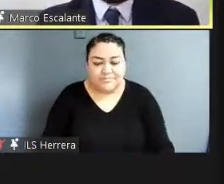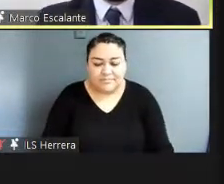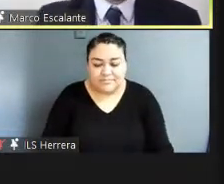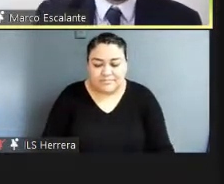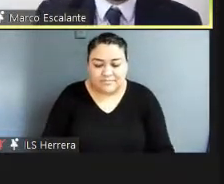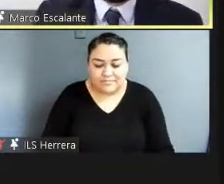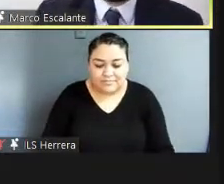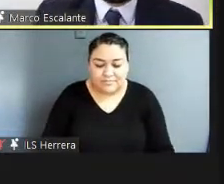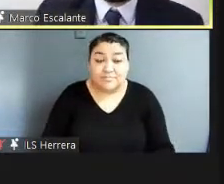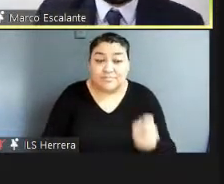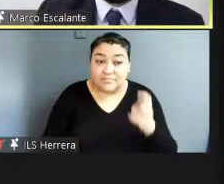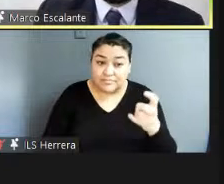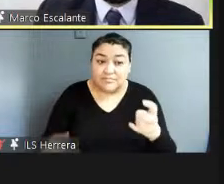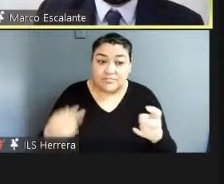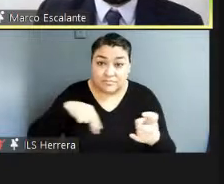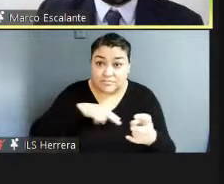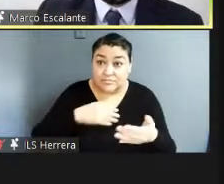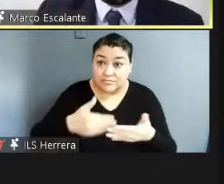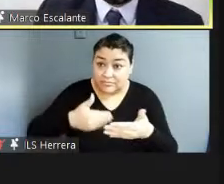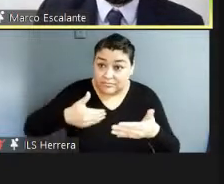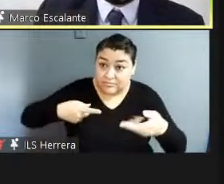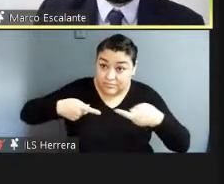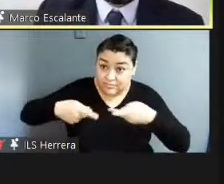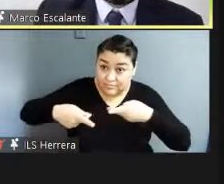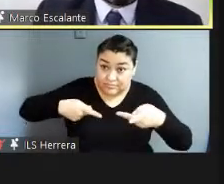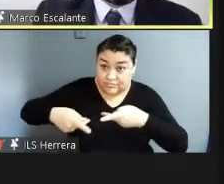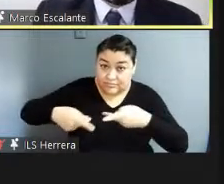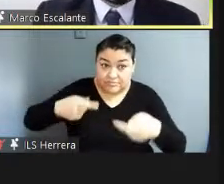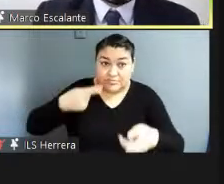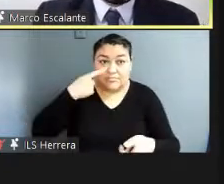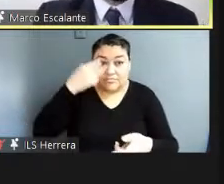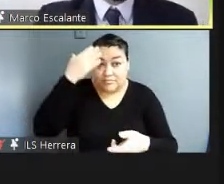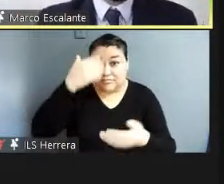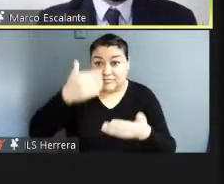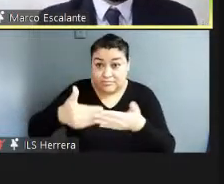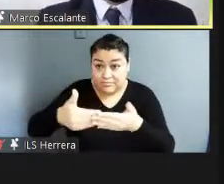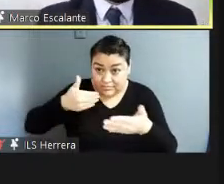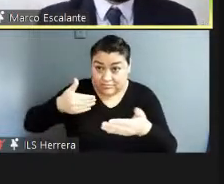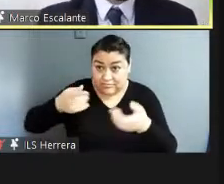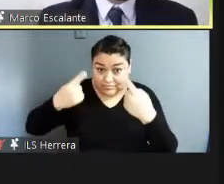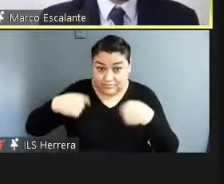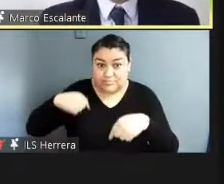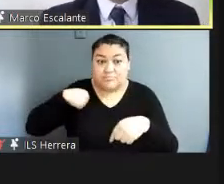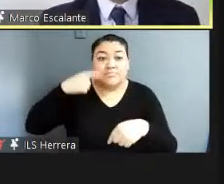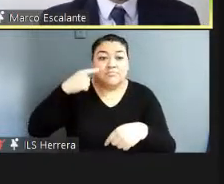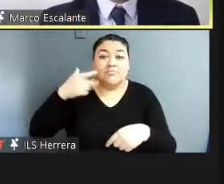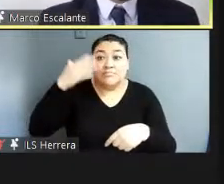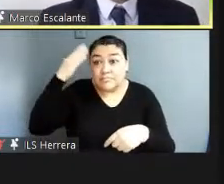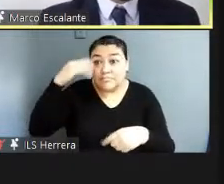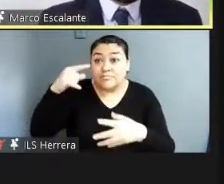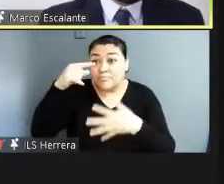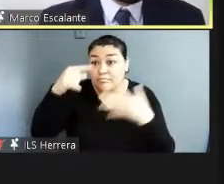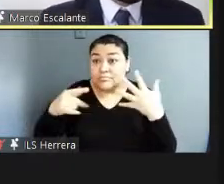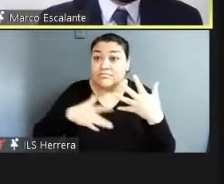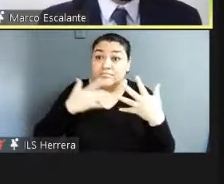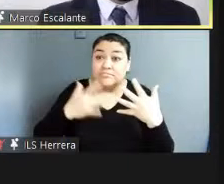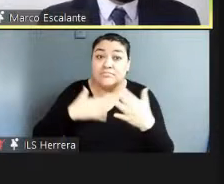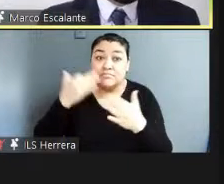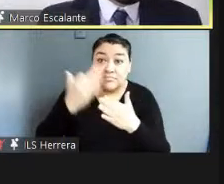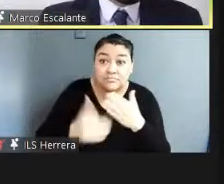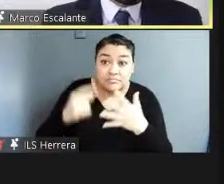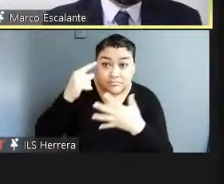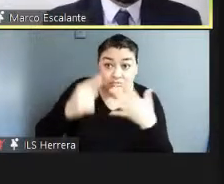competency. To close, I think that we need to train healthcare professionals according to the current needs.